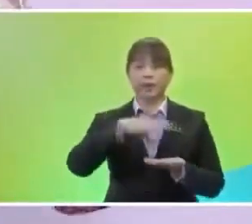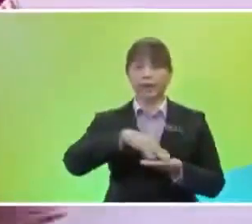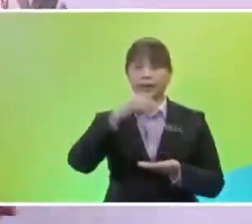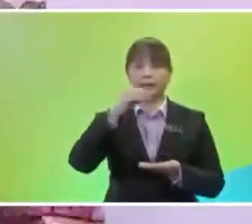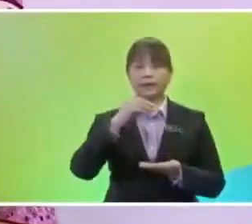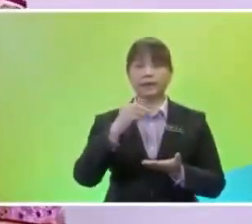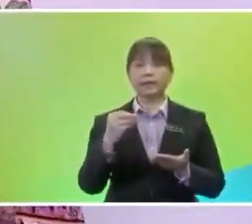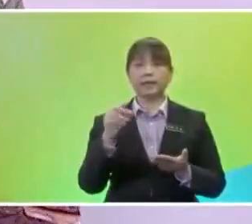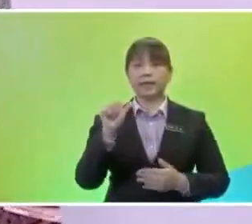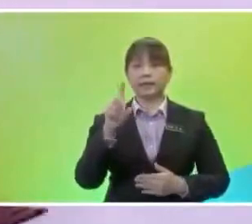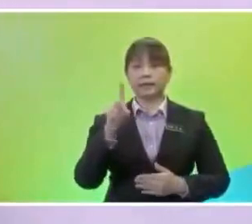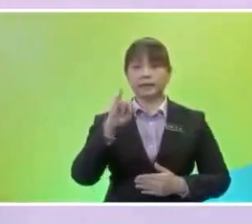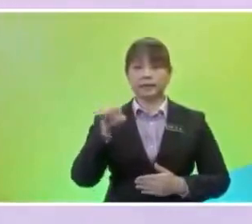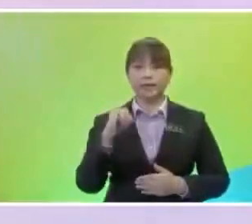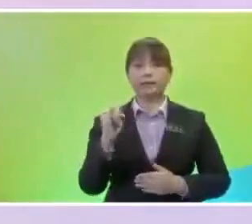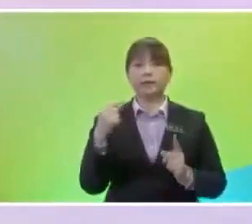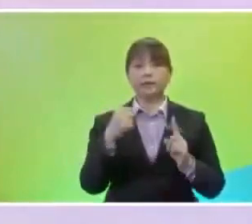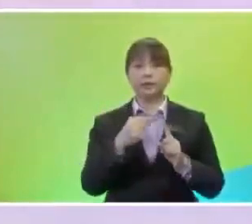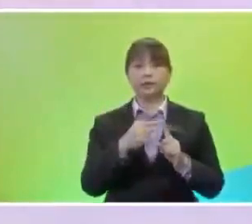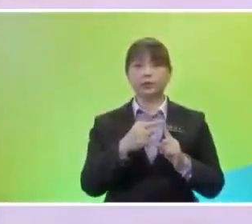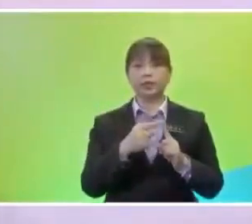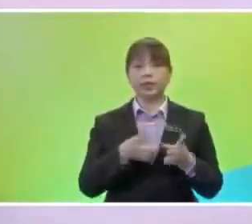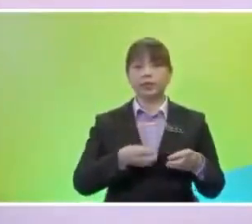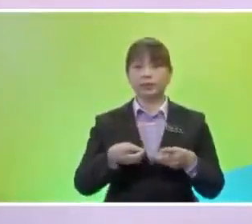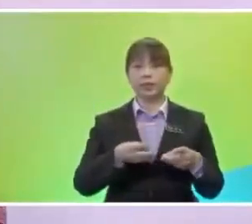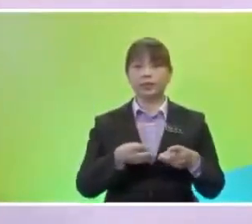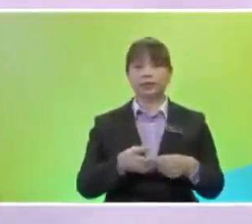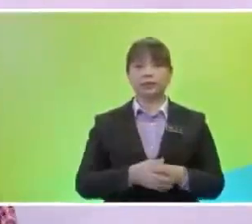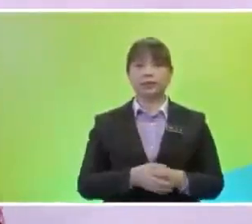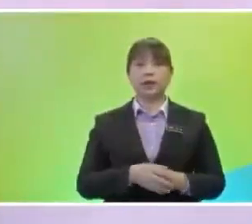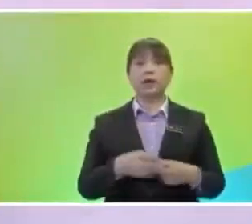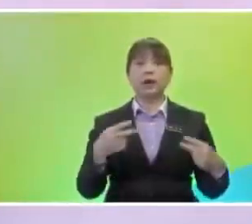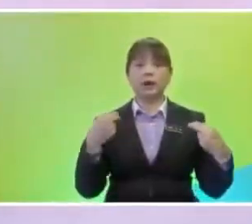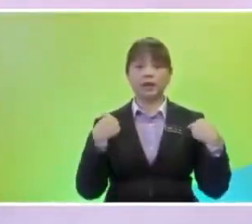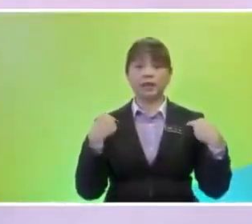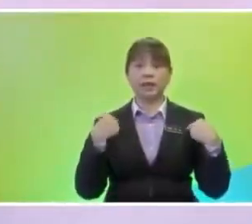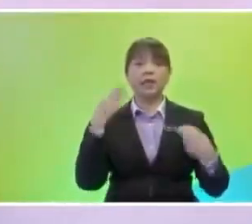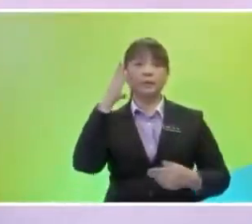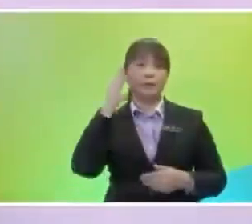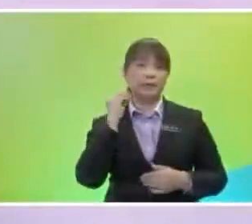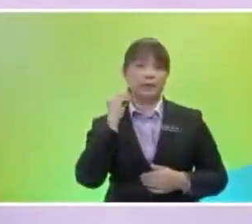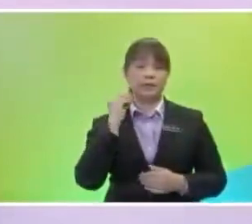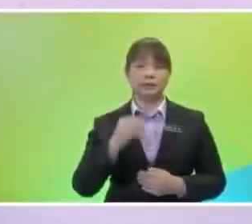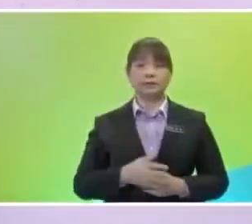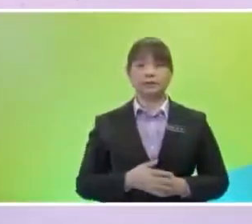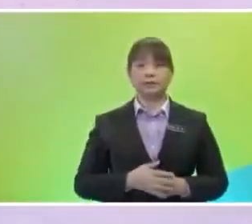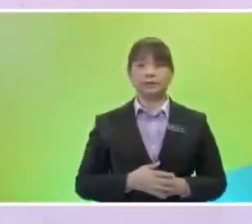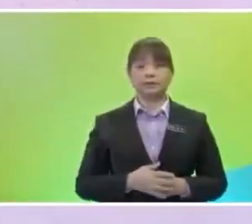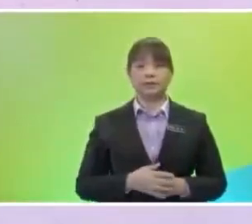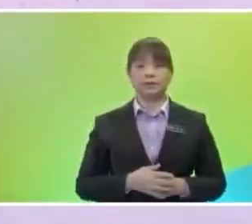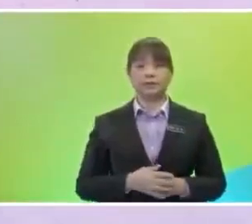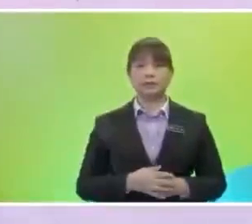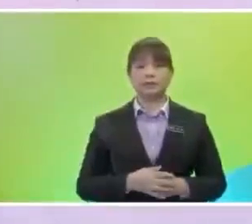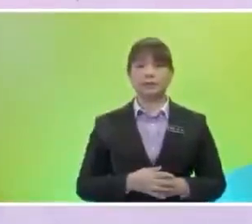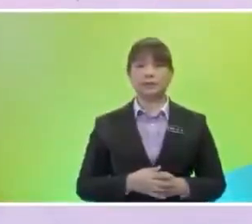holiday experiences. All right. Okay. Now, let's move on to the next activity. We are going to do a crossword puzzle. Okay. Okay, for